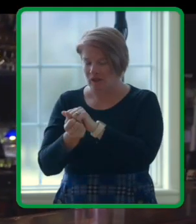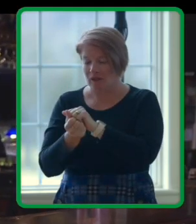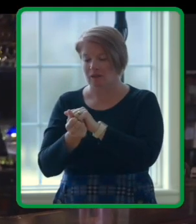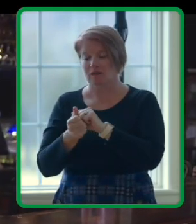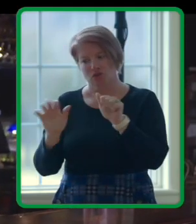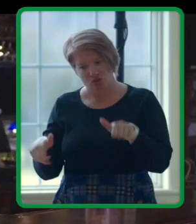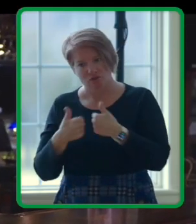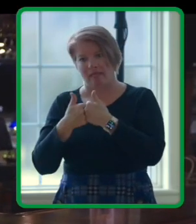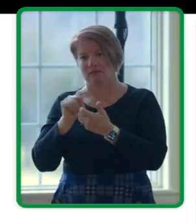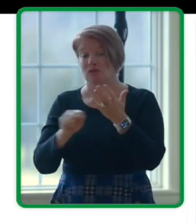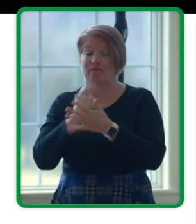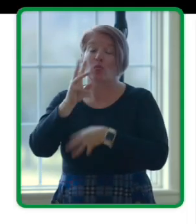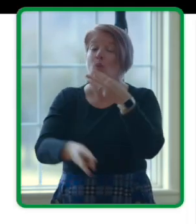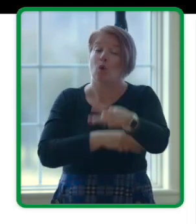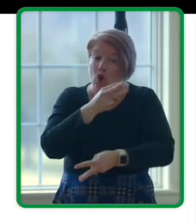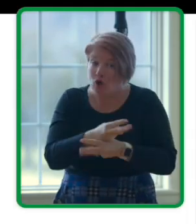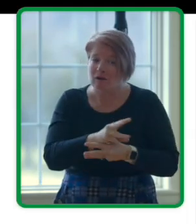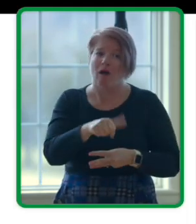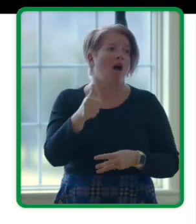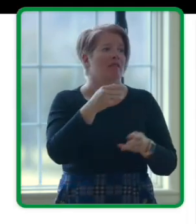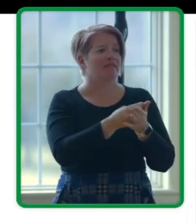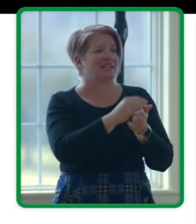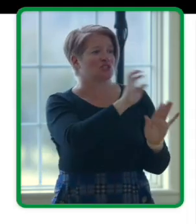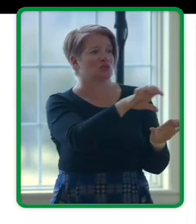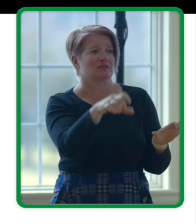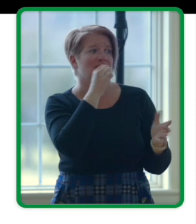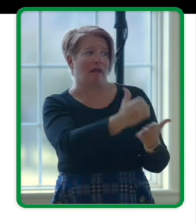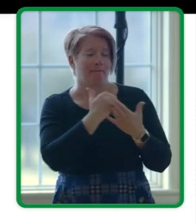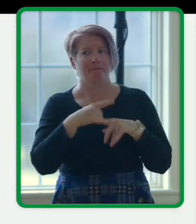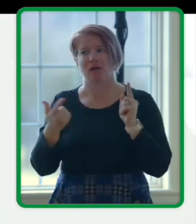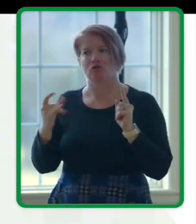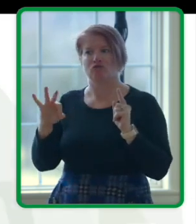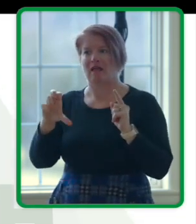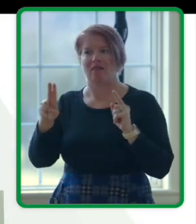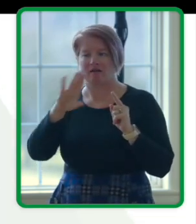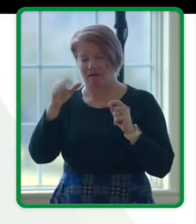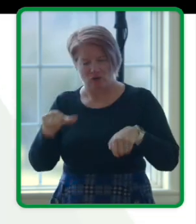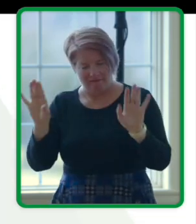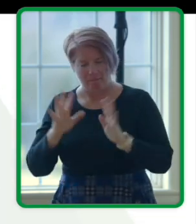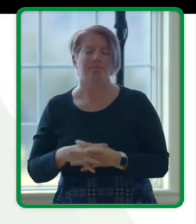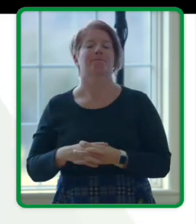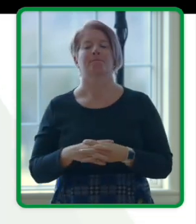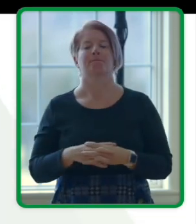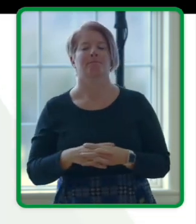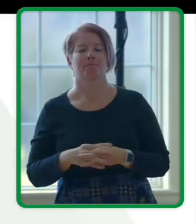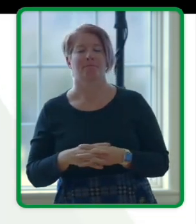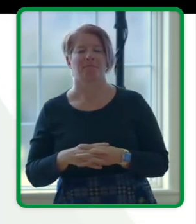very challenging time for the world, other financial institutions weren't very helpful, but Greylock never gave up on us.